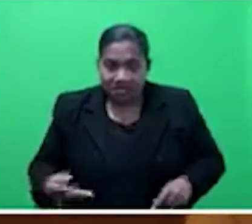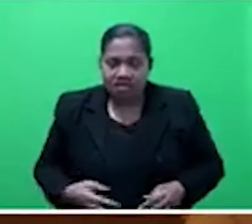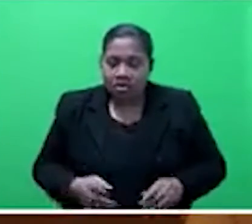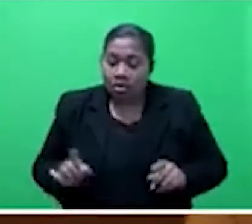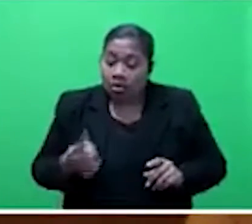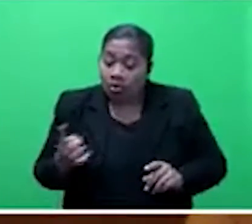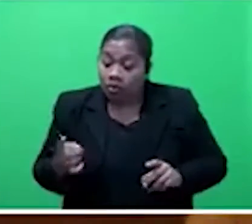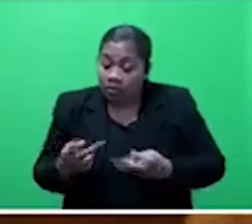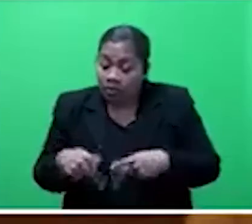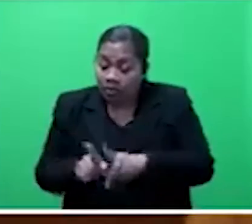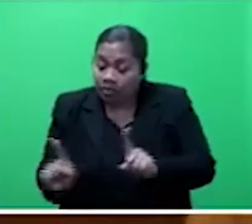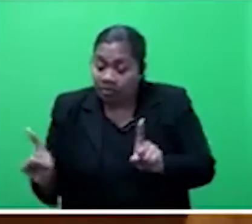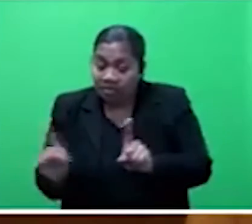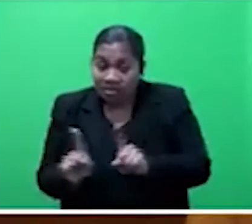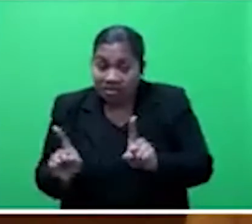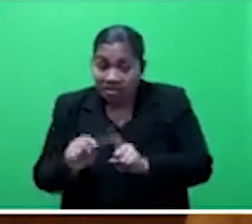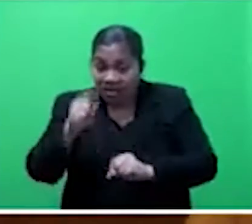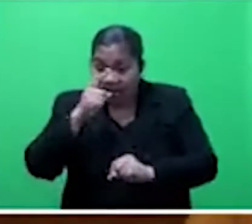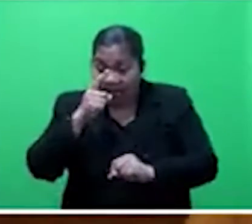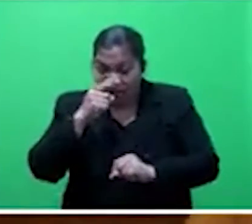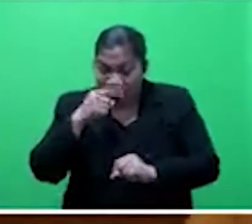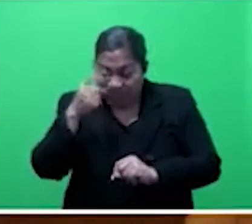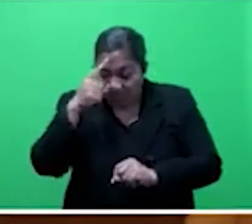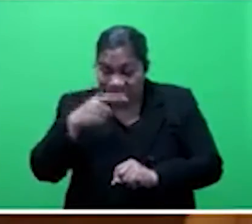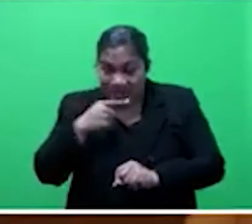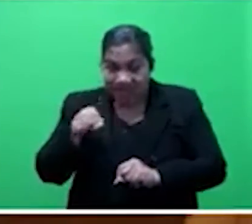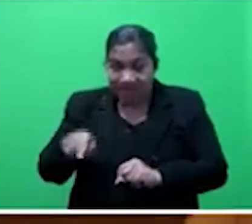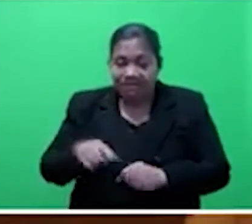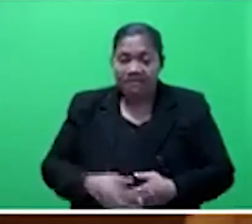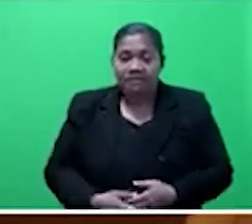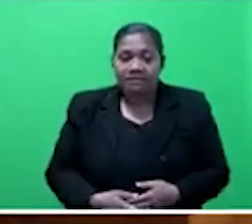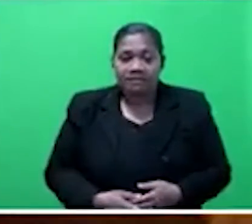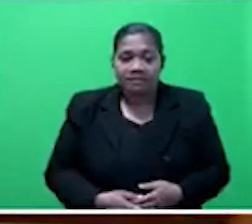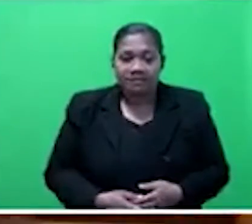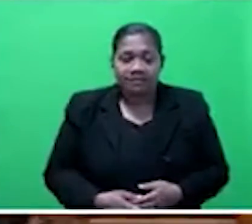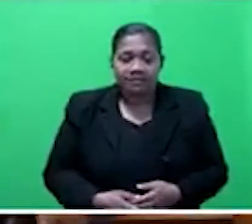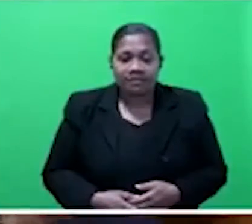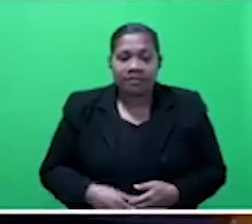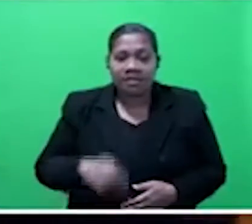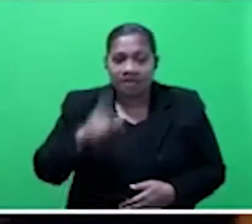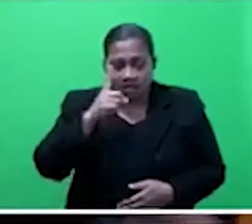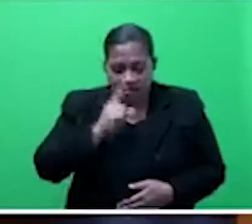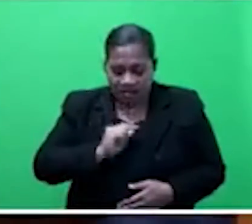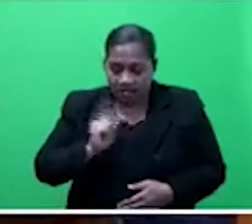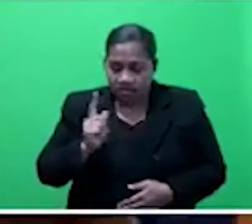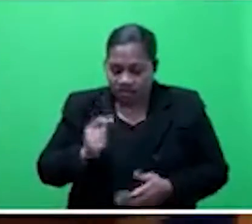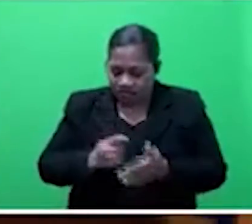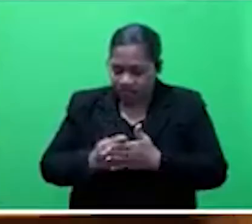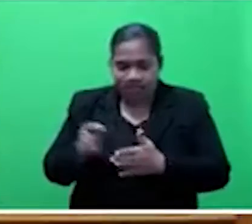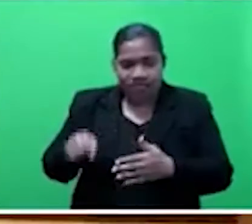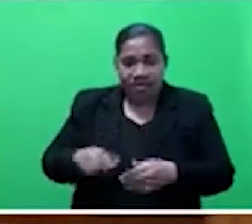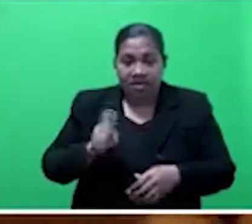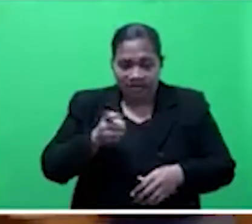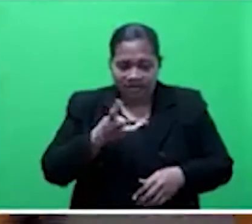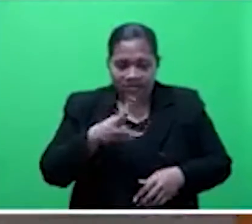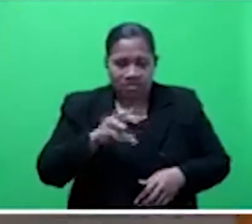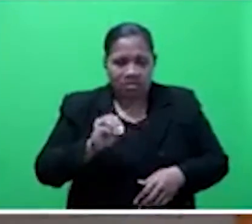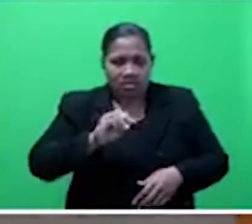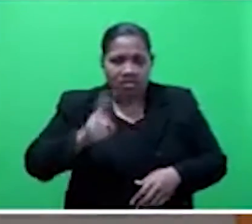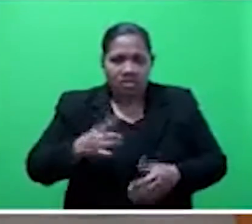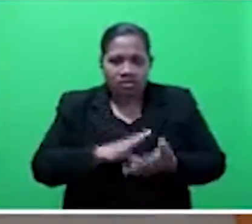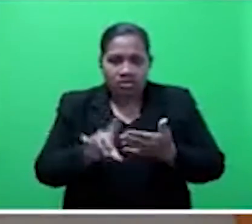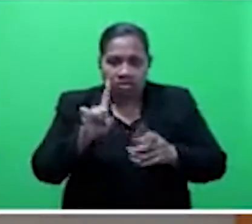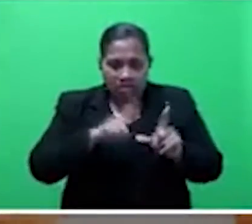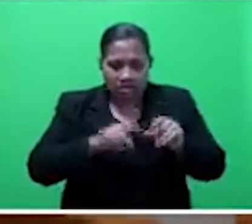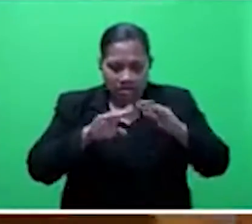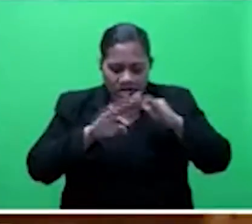be required to cater for the costs above the subsidy amount. Since its inception, this scheme has proven to